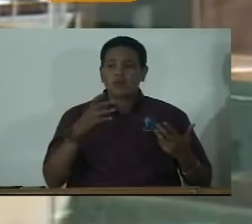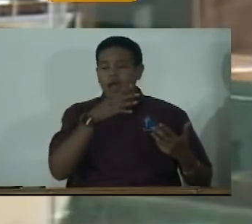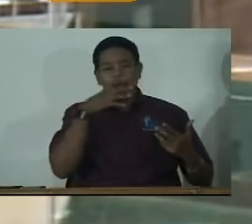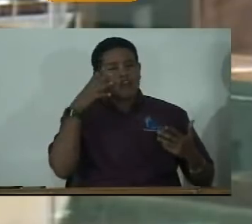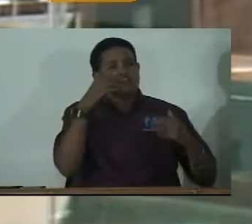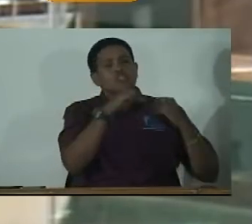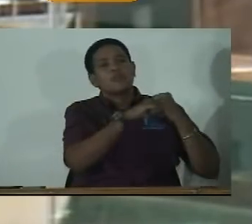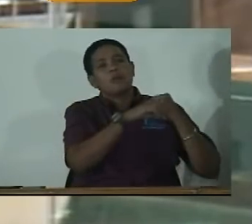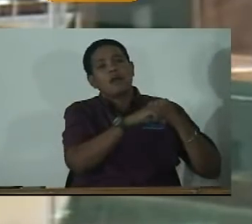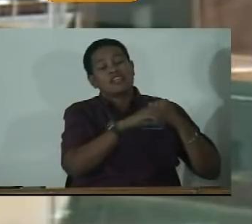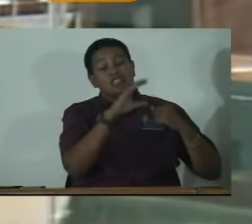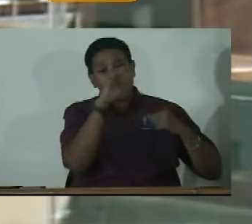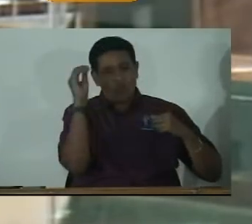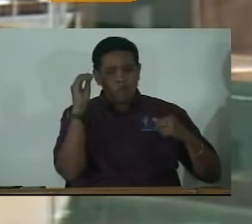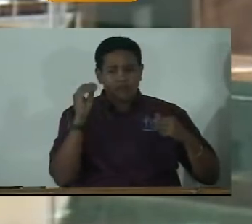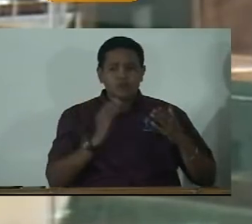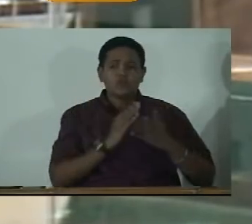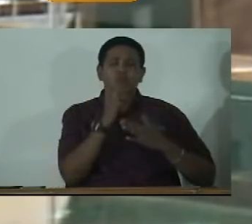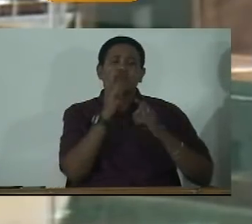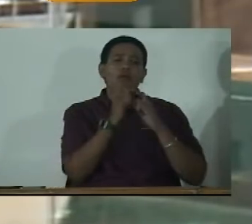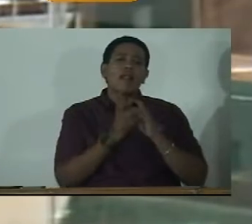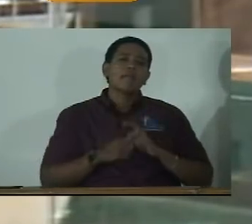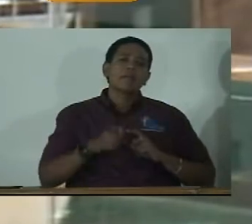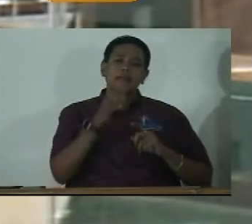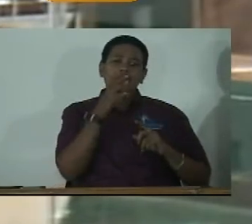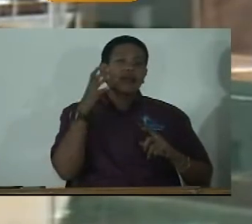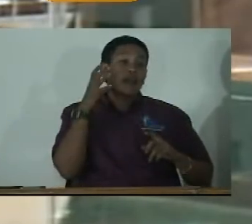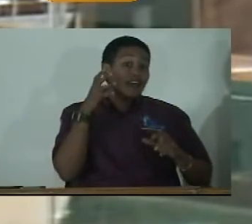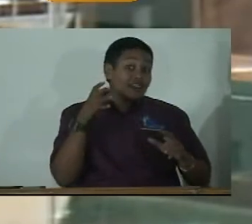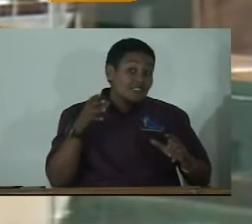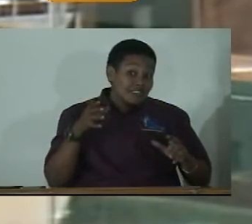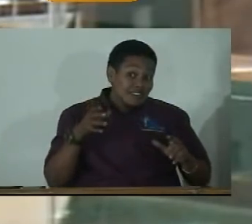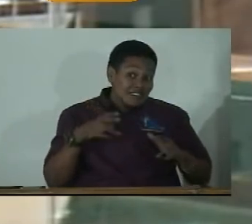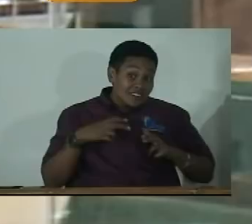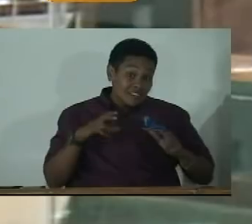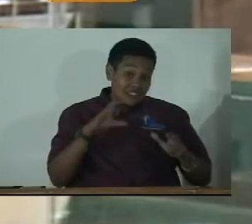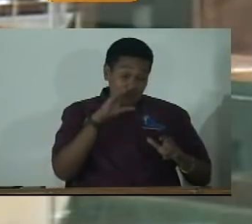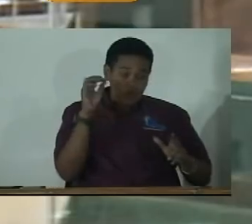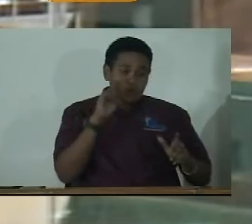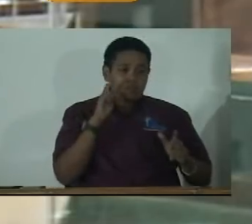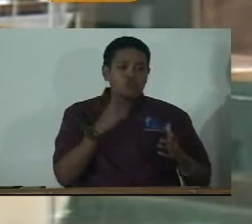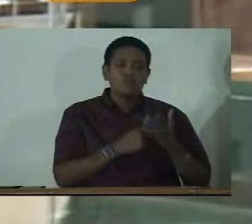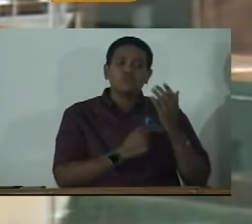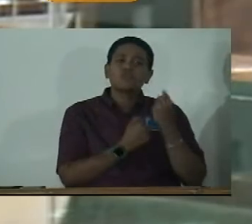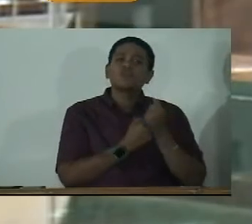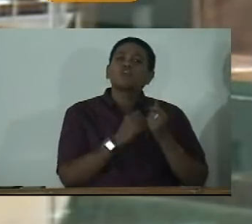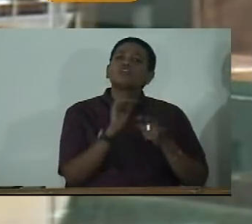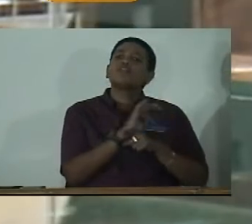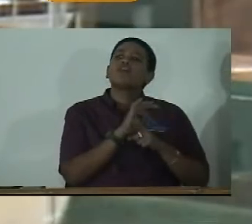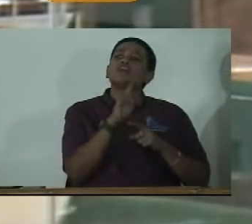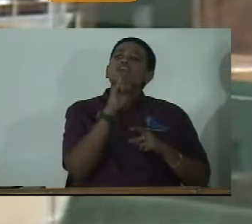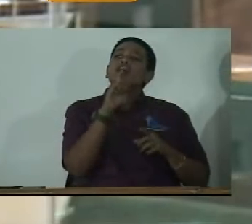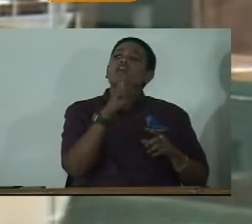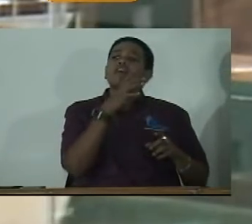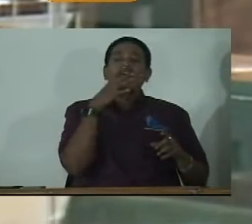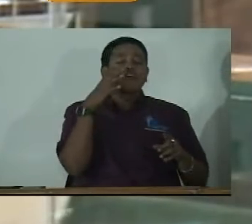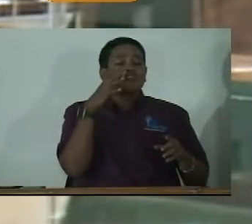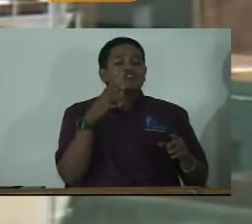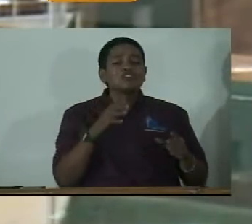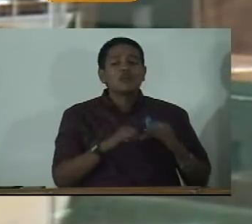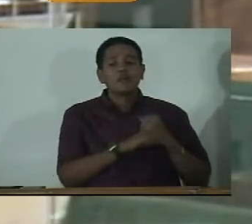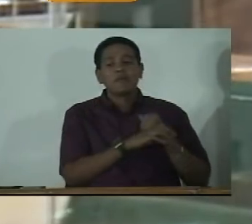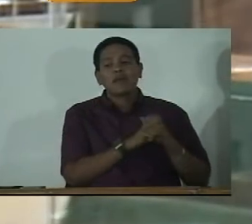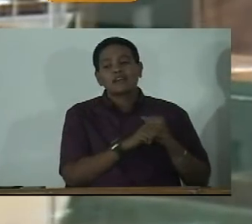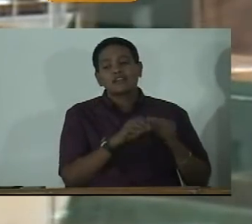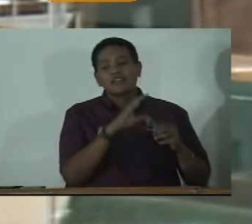Marketing Corporation by amending the Agro-Investment Corporation Act to entrust the functions of the Agricultural Marketing Corporation to the